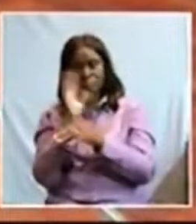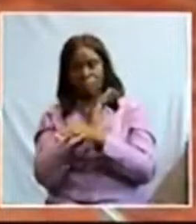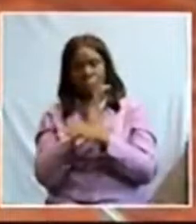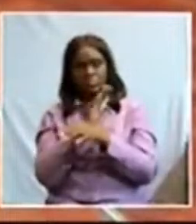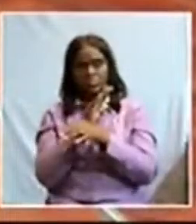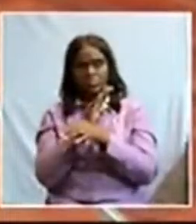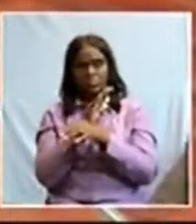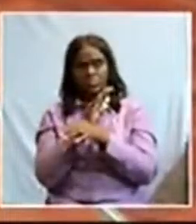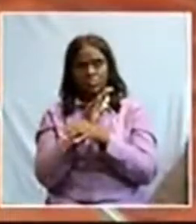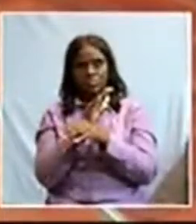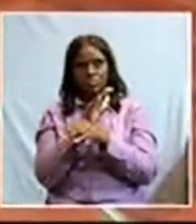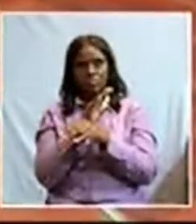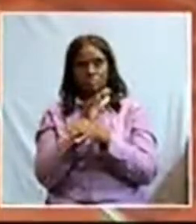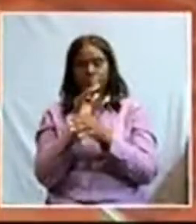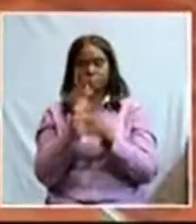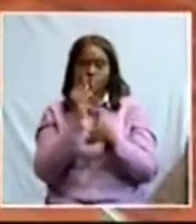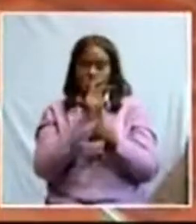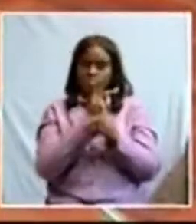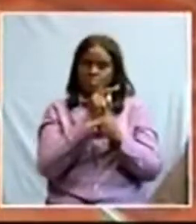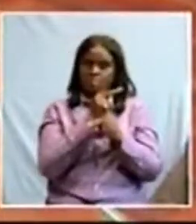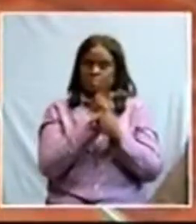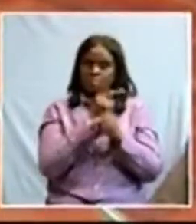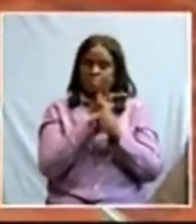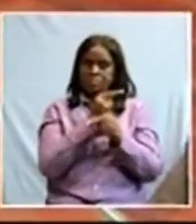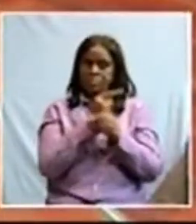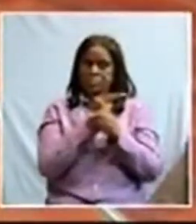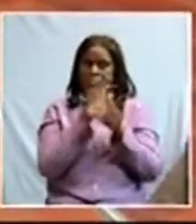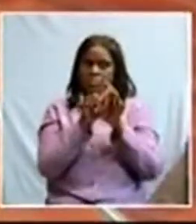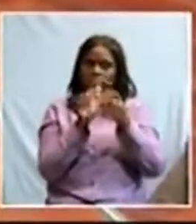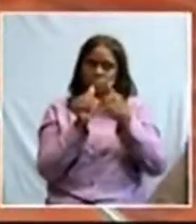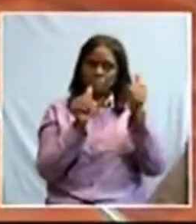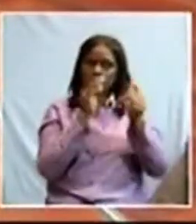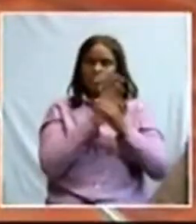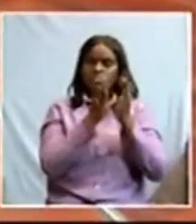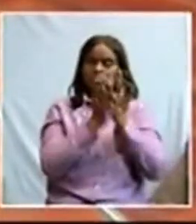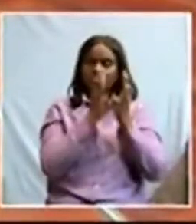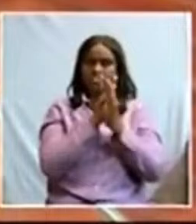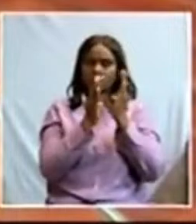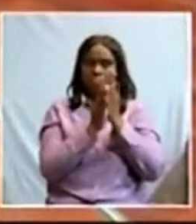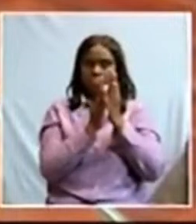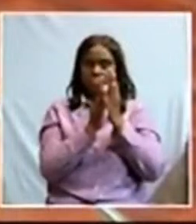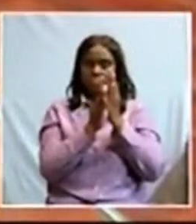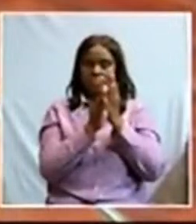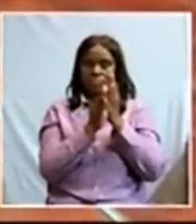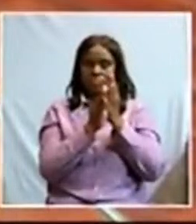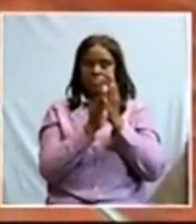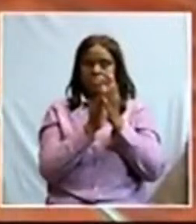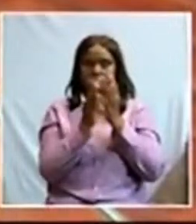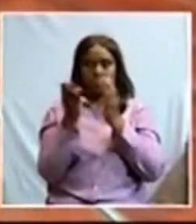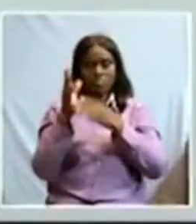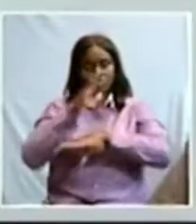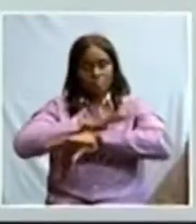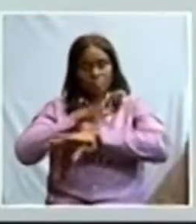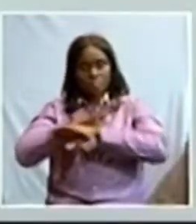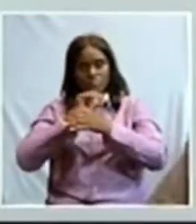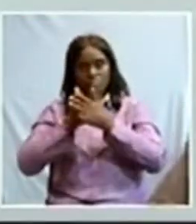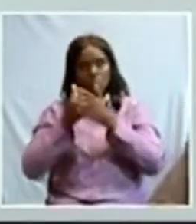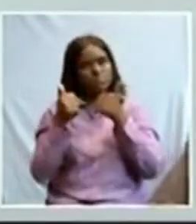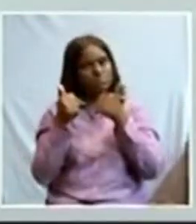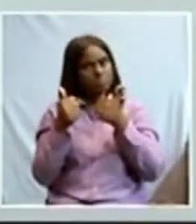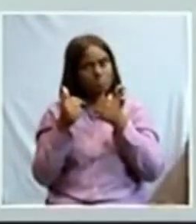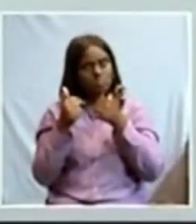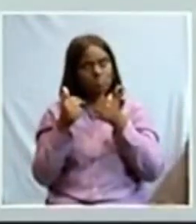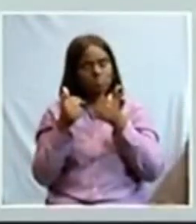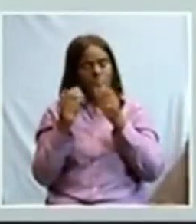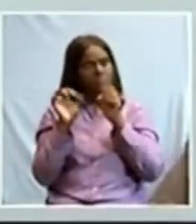So they were forced to store them in another structure. What is the state of the desks? The state of the